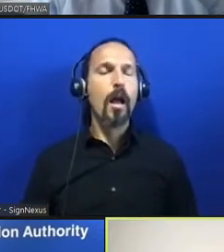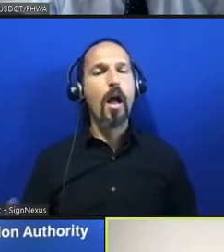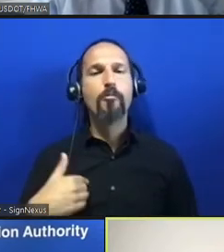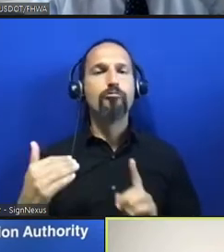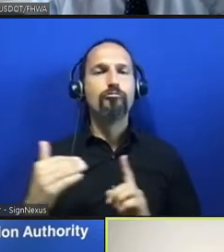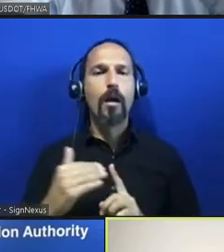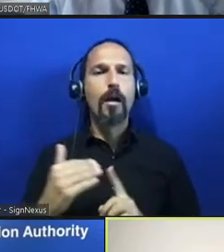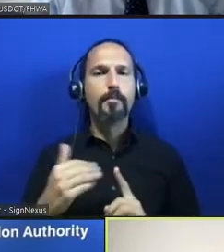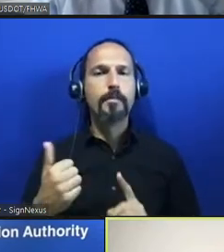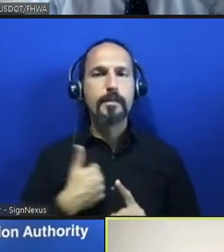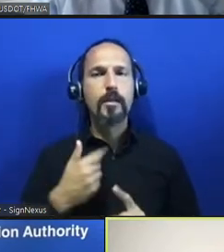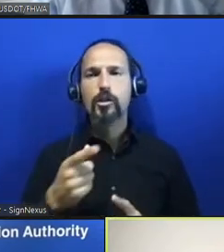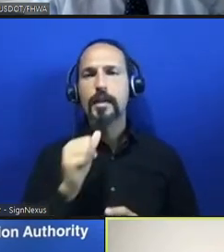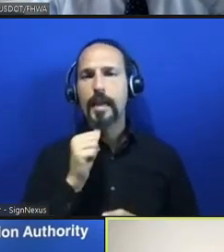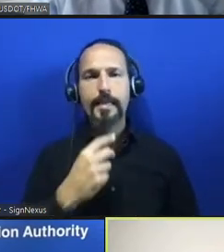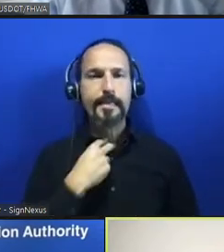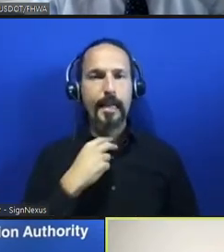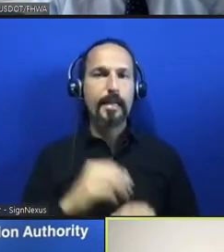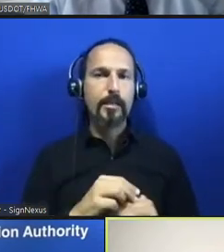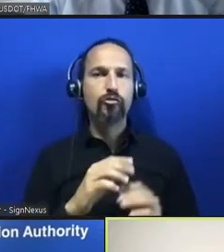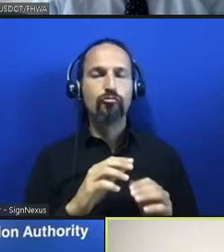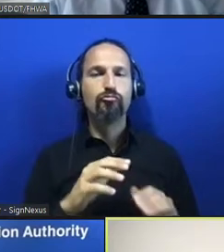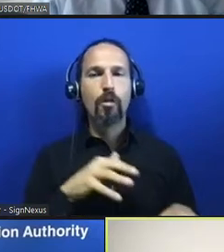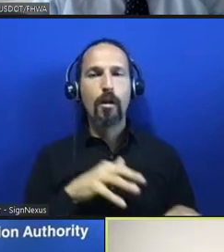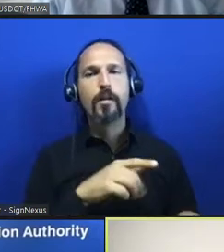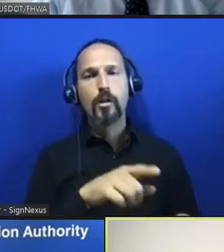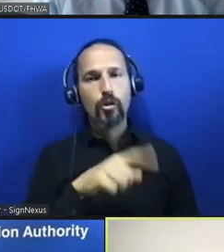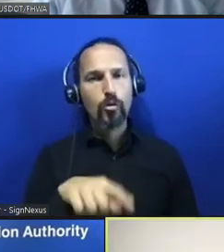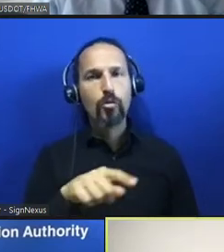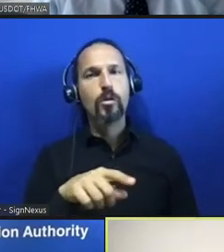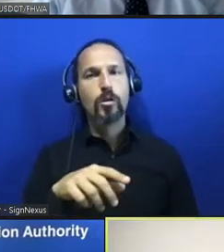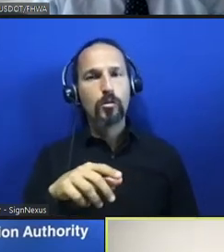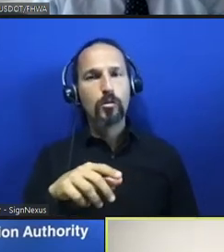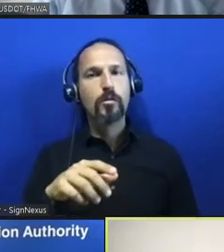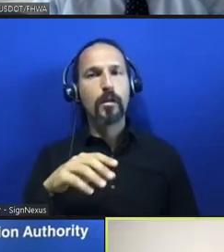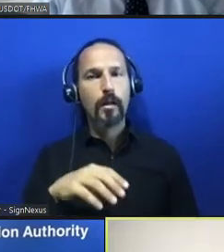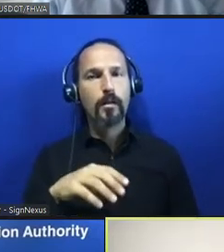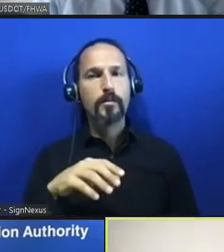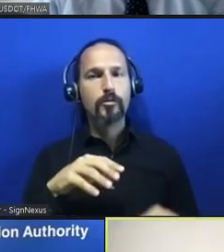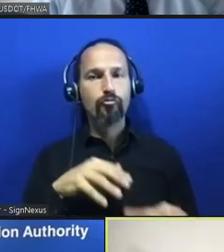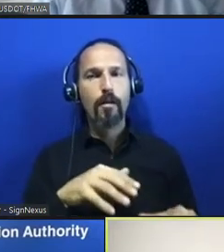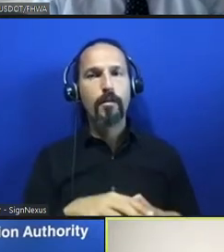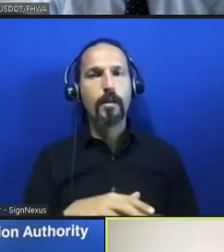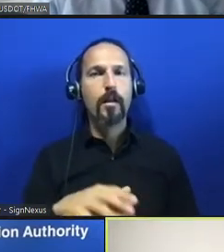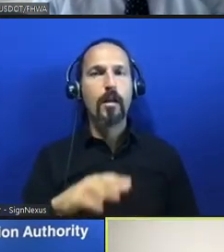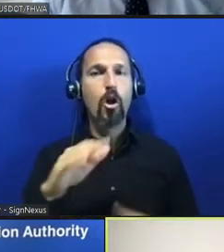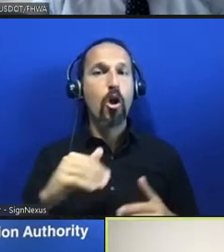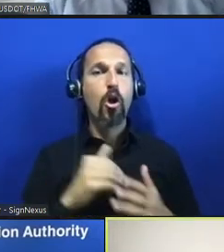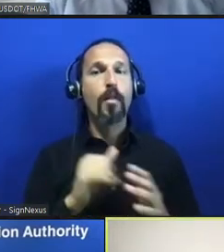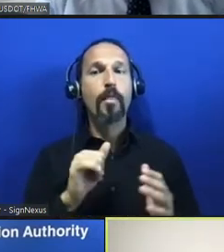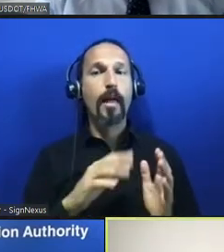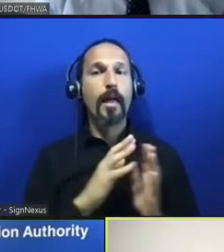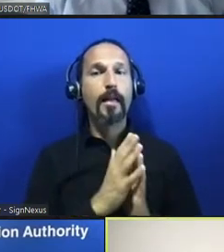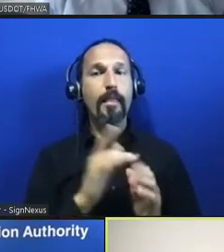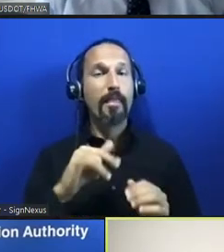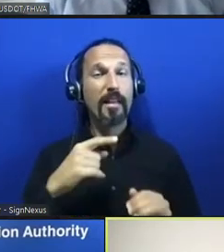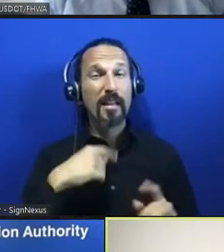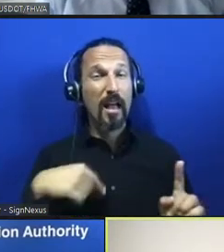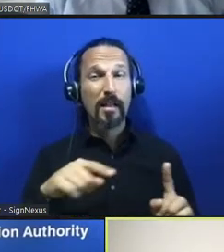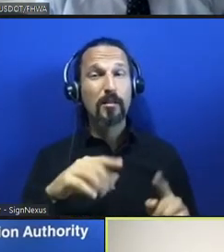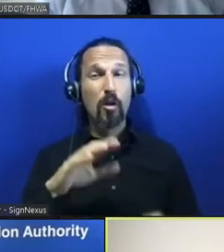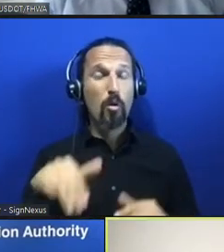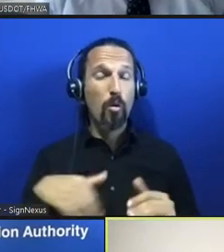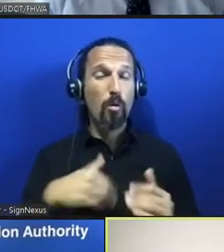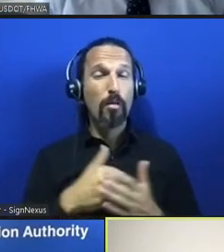myself you're not stuck in traffic you are traffic the all this congestion that's us that's